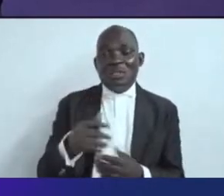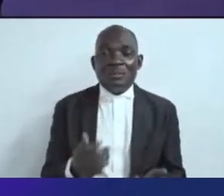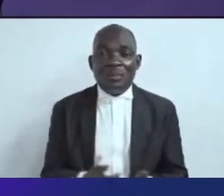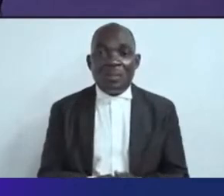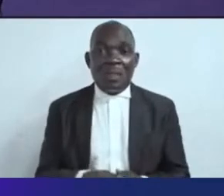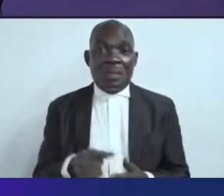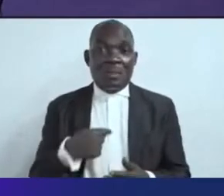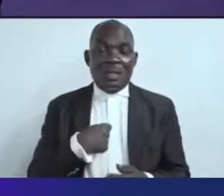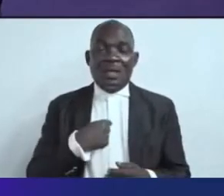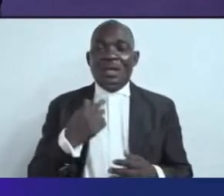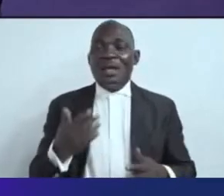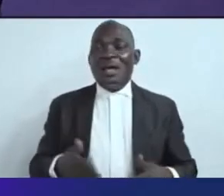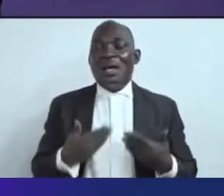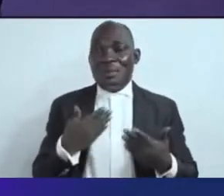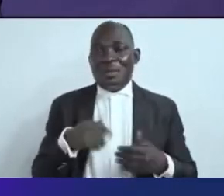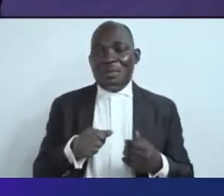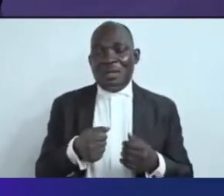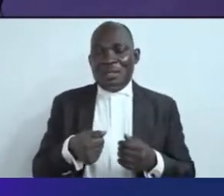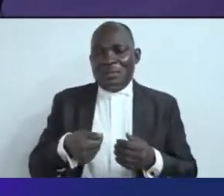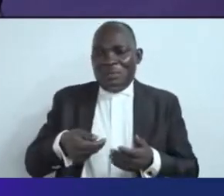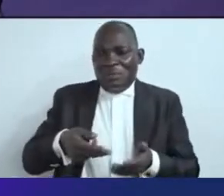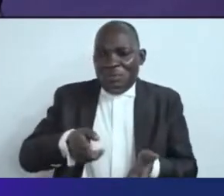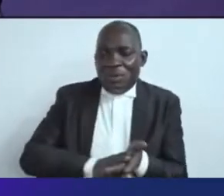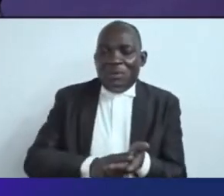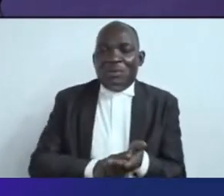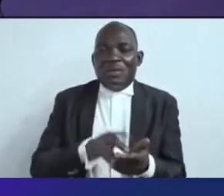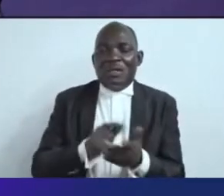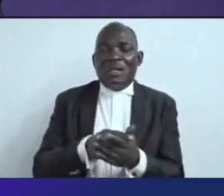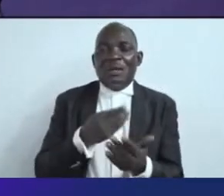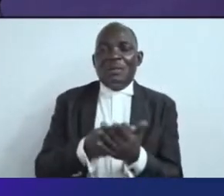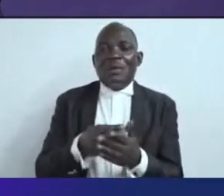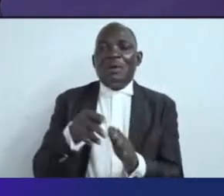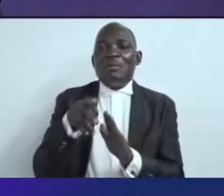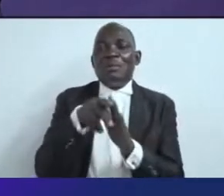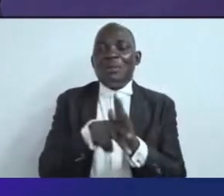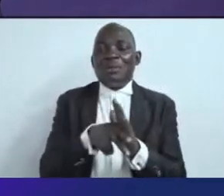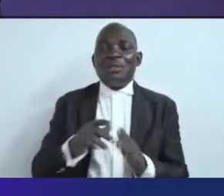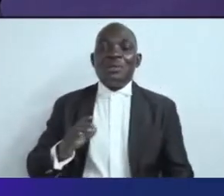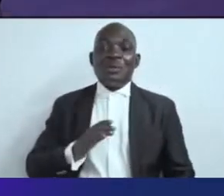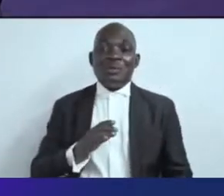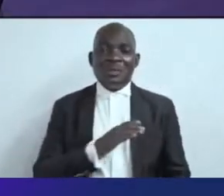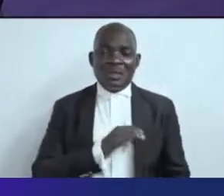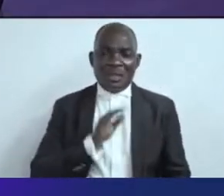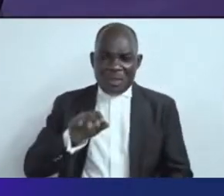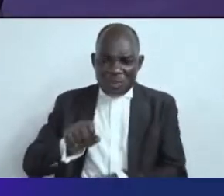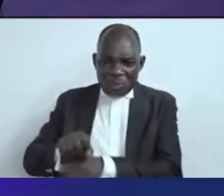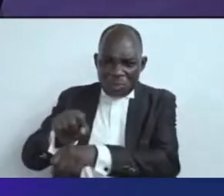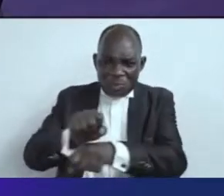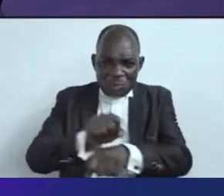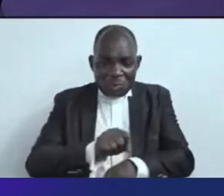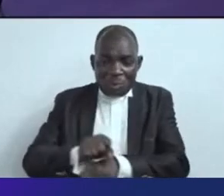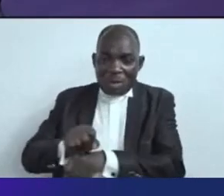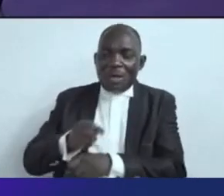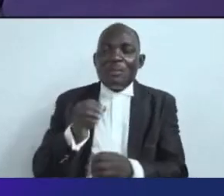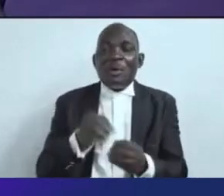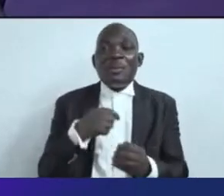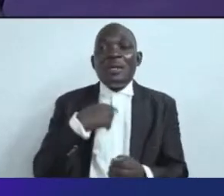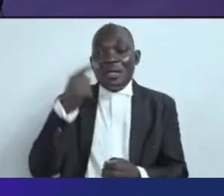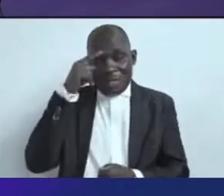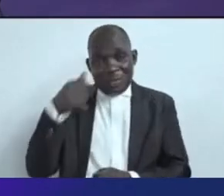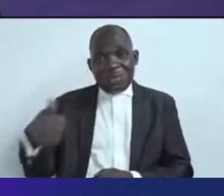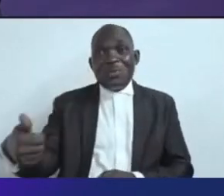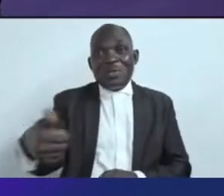So I'm quite happy about the record of this Monetary Policy Committee and the work that we have done. And I think you